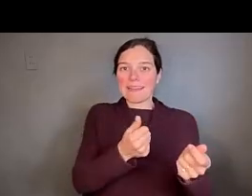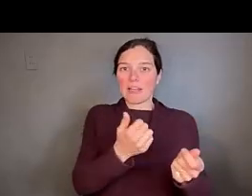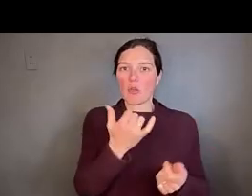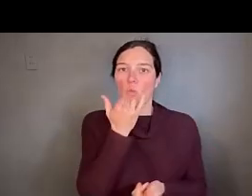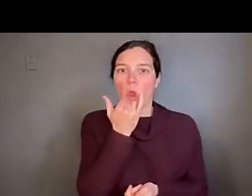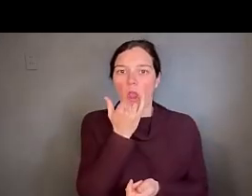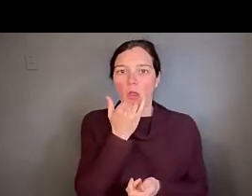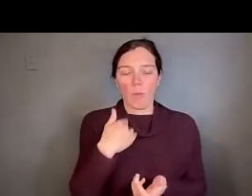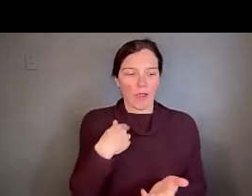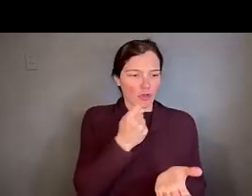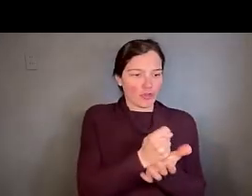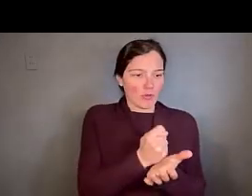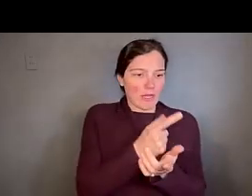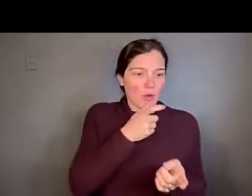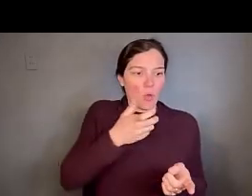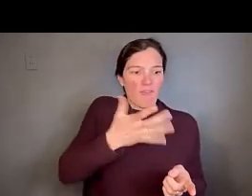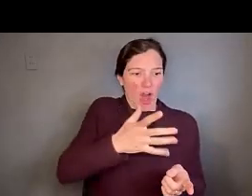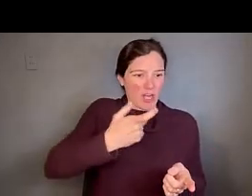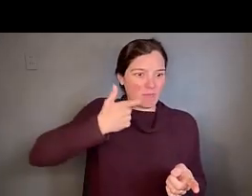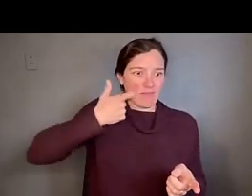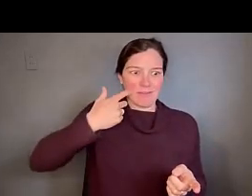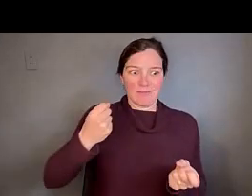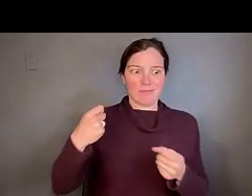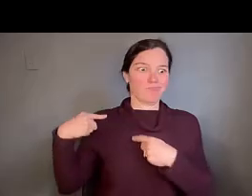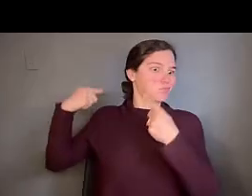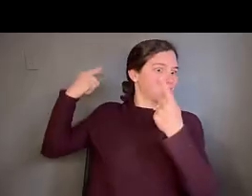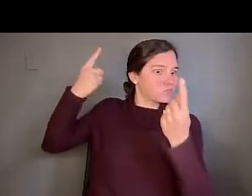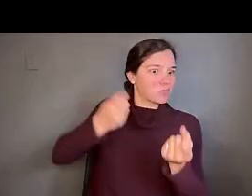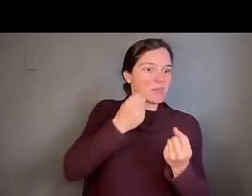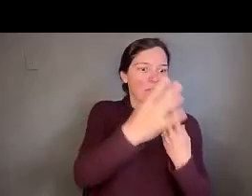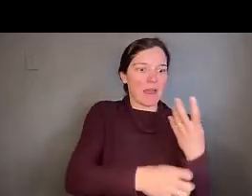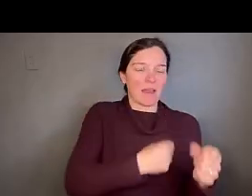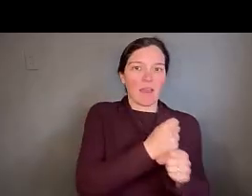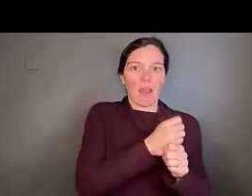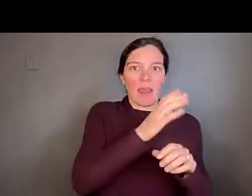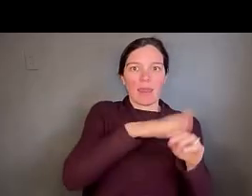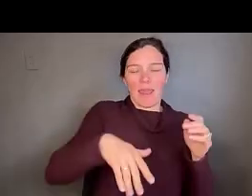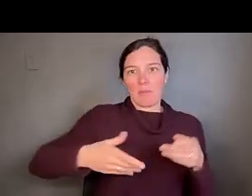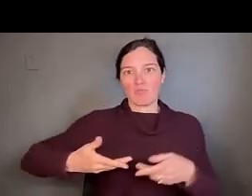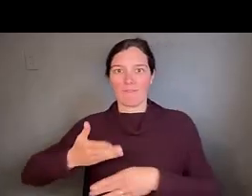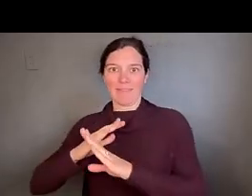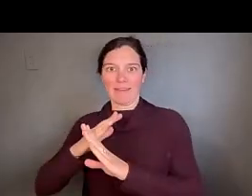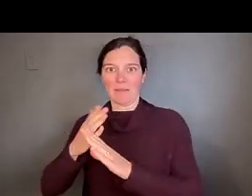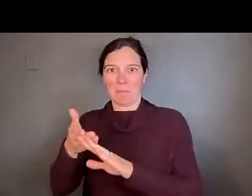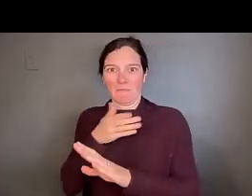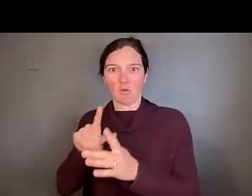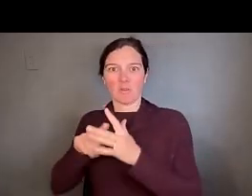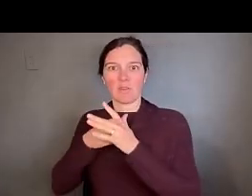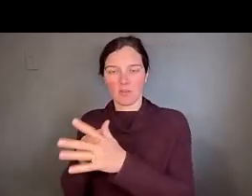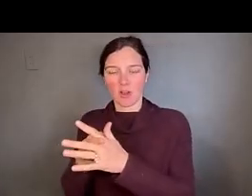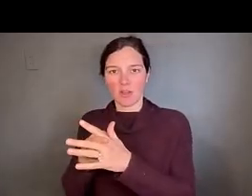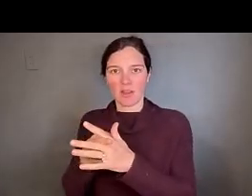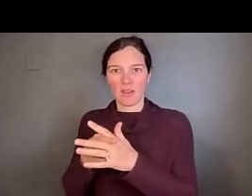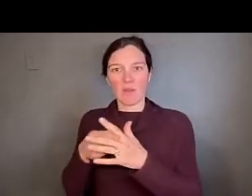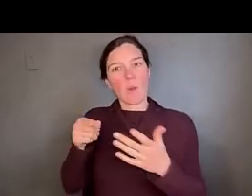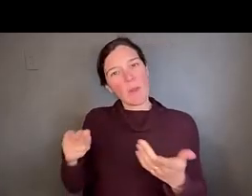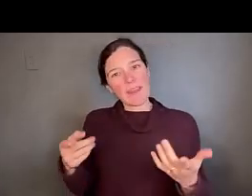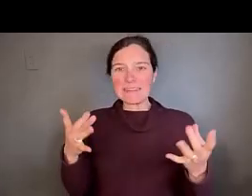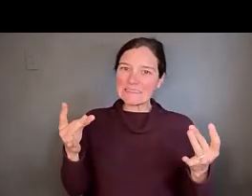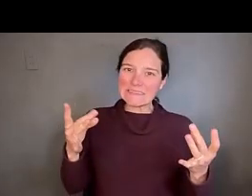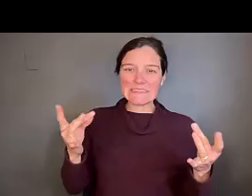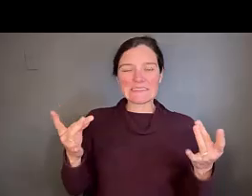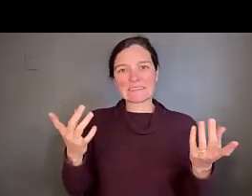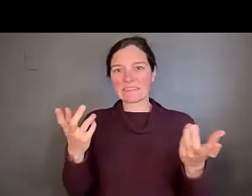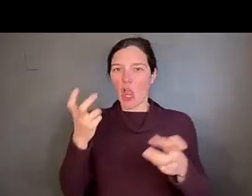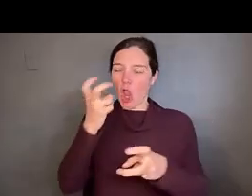by treating people who have been addicted for years, as opposed to getting in front of that. So it's a bigger problem than maybe